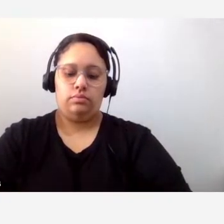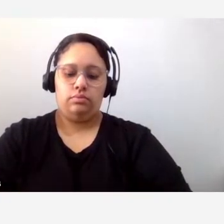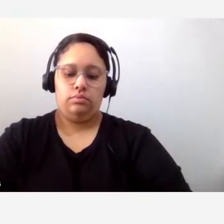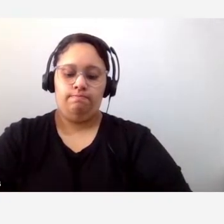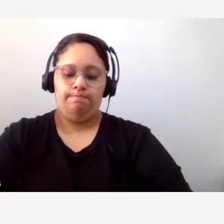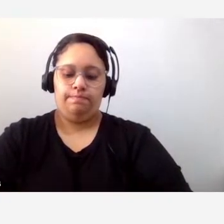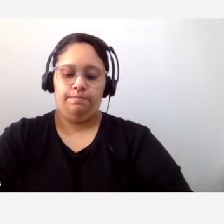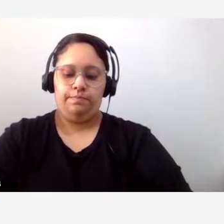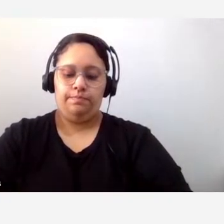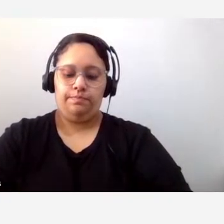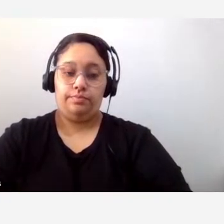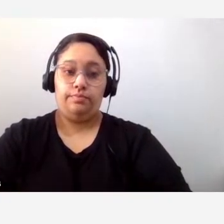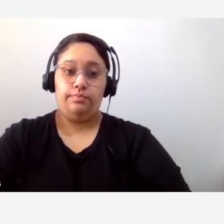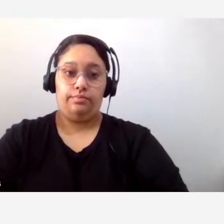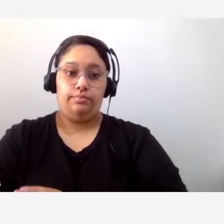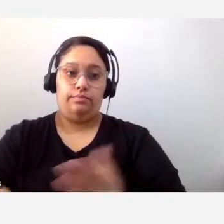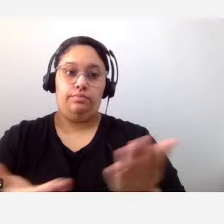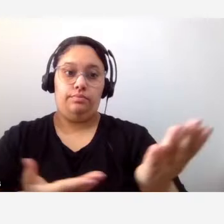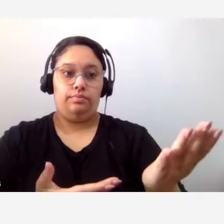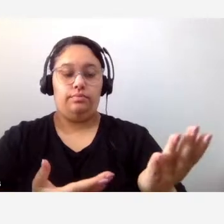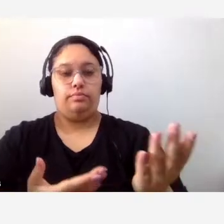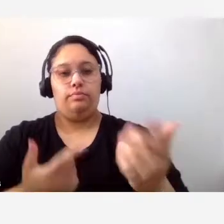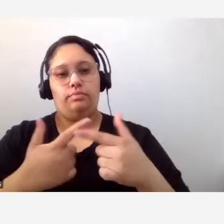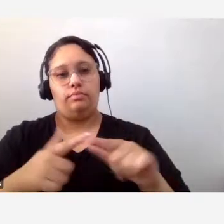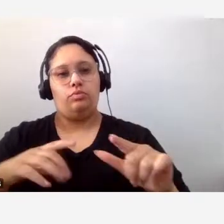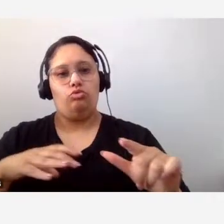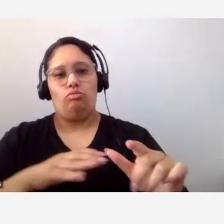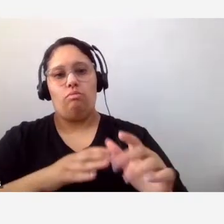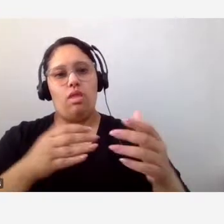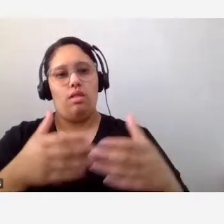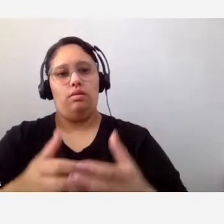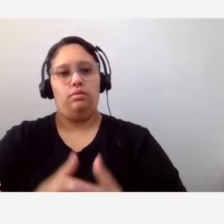Right, over to the Language Committee.